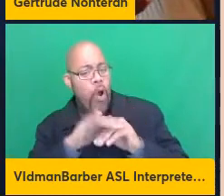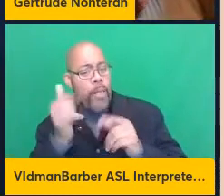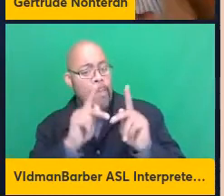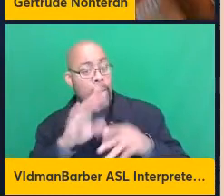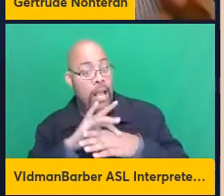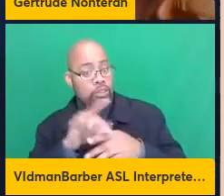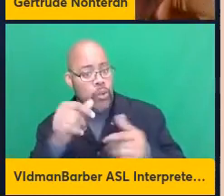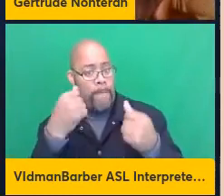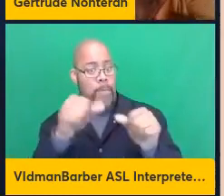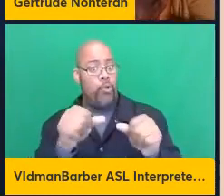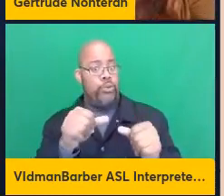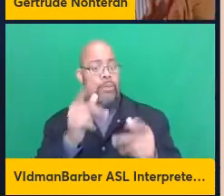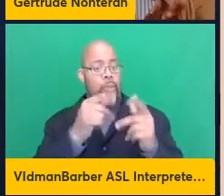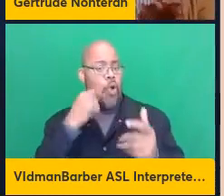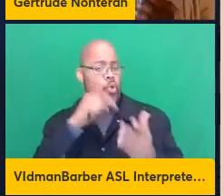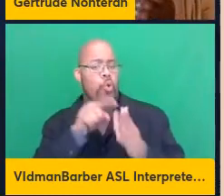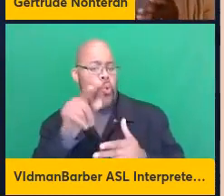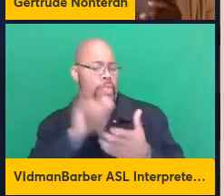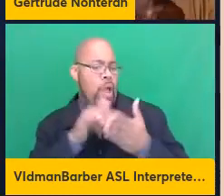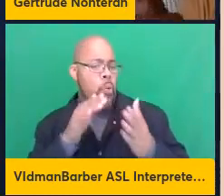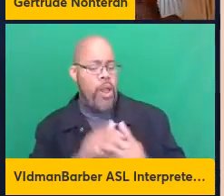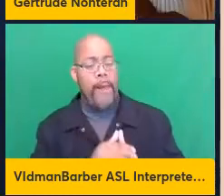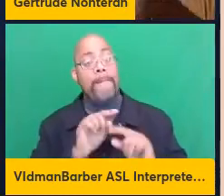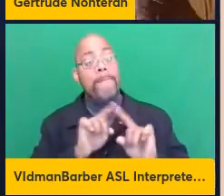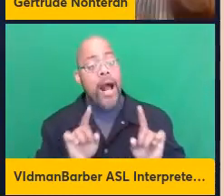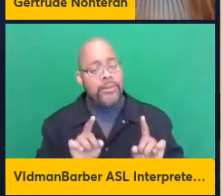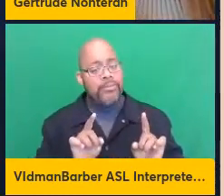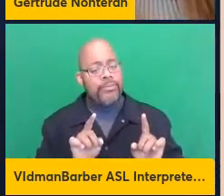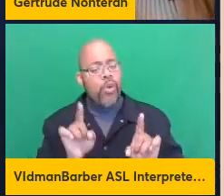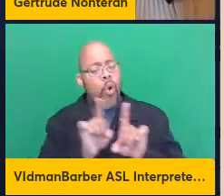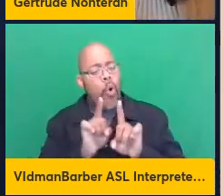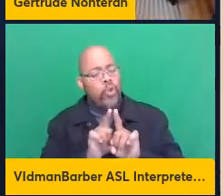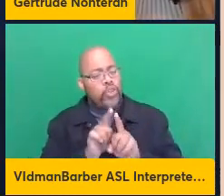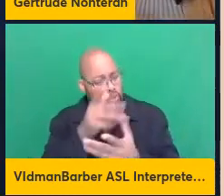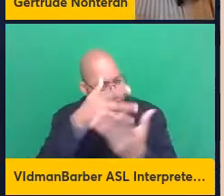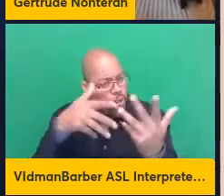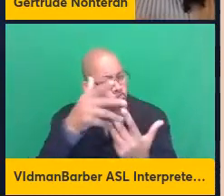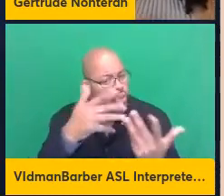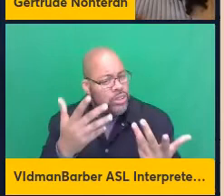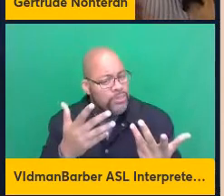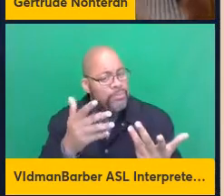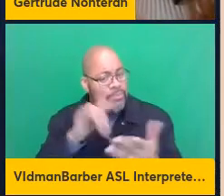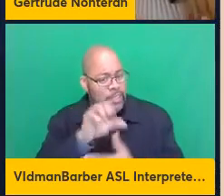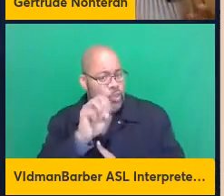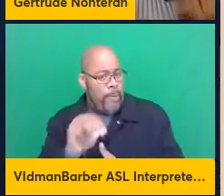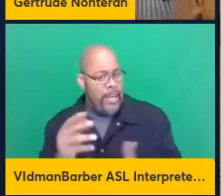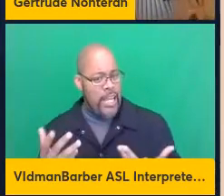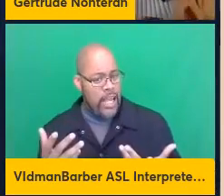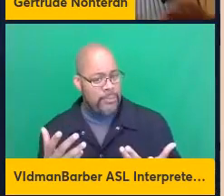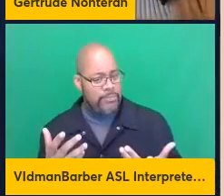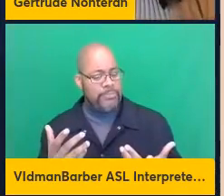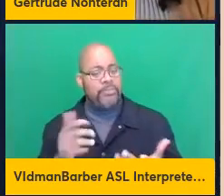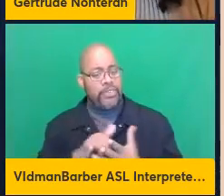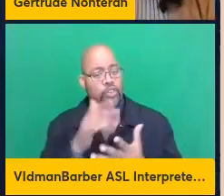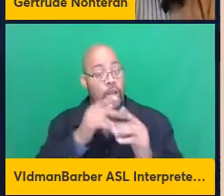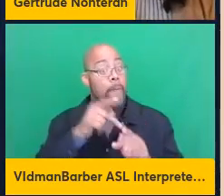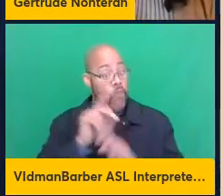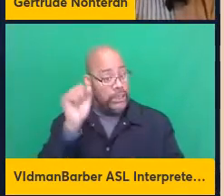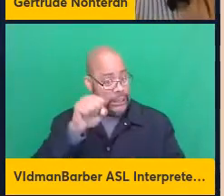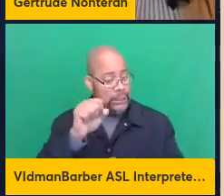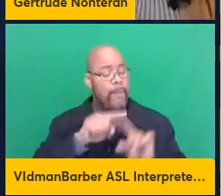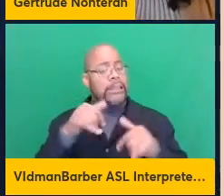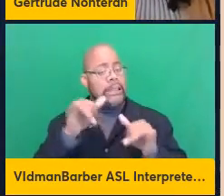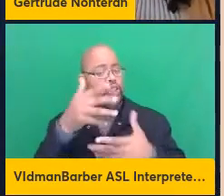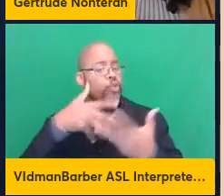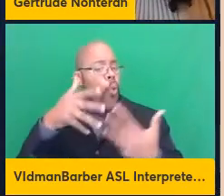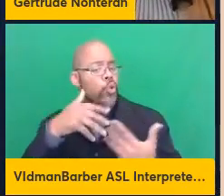already posting content, so people are going to notice you that way. But also be social, right? It's a social media platform, be social. Even though it's a professional social media